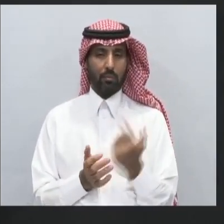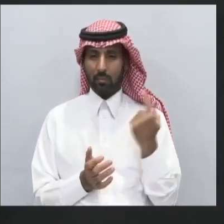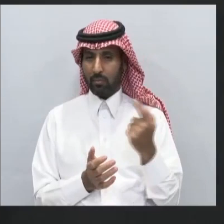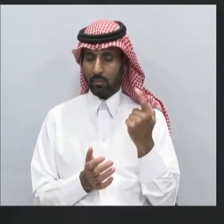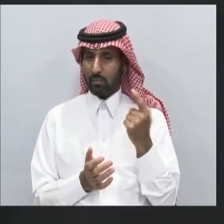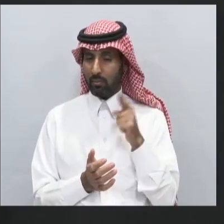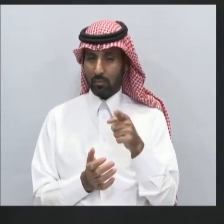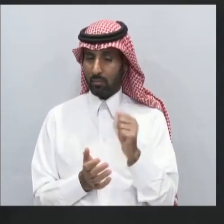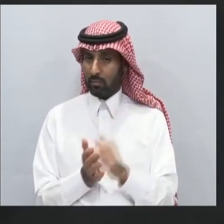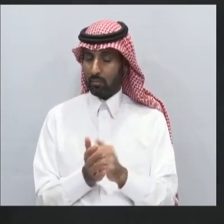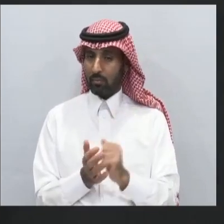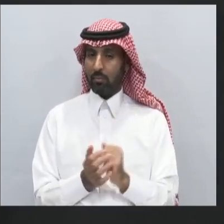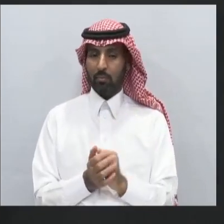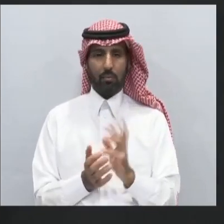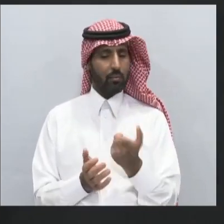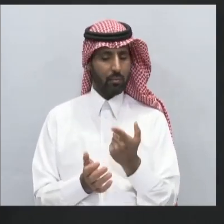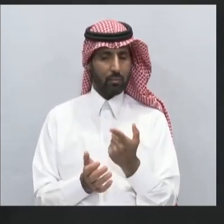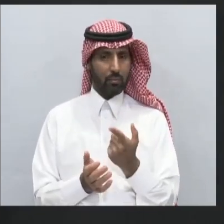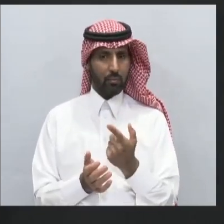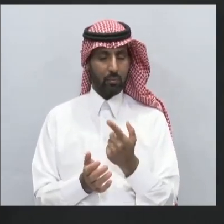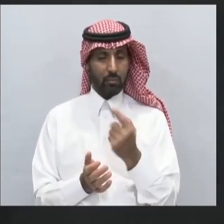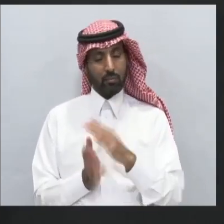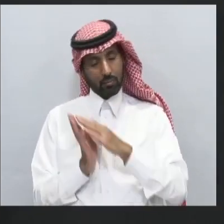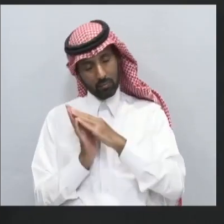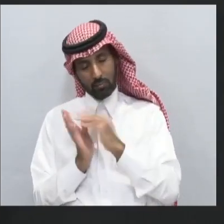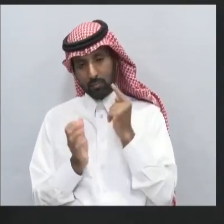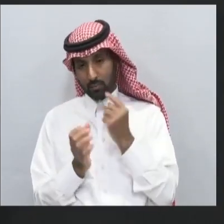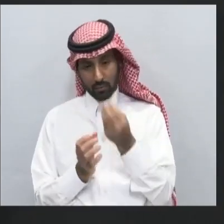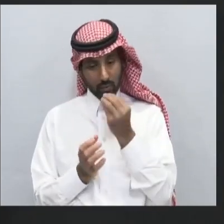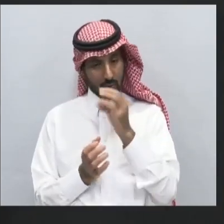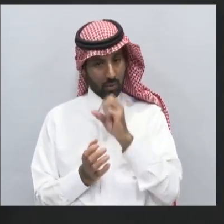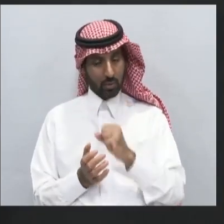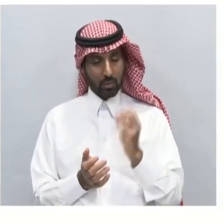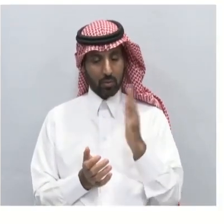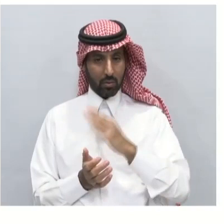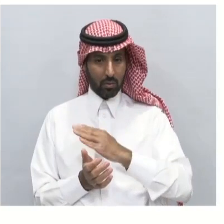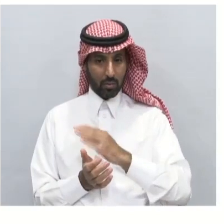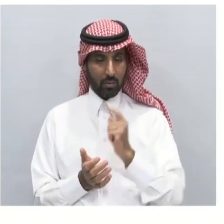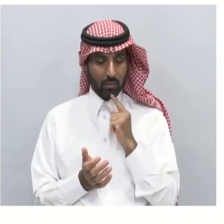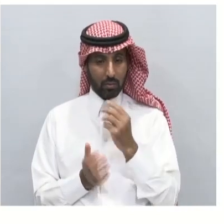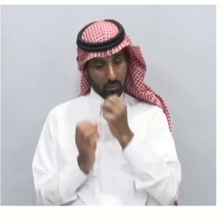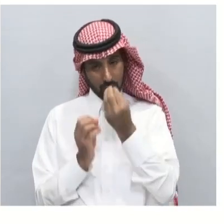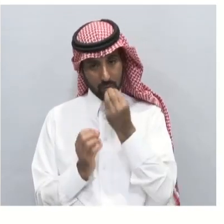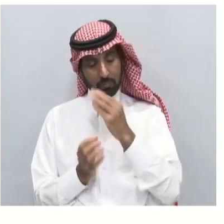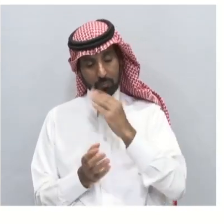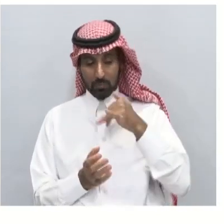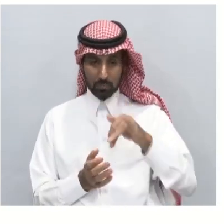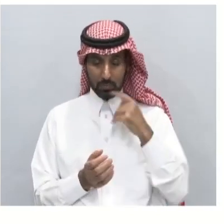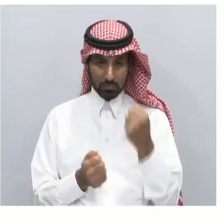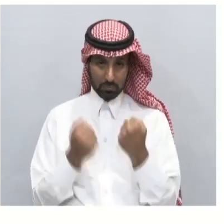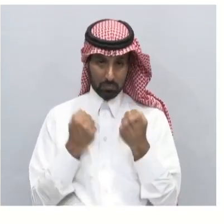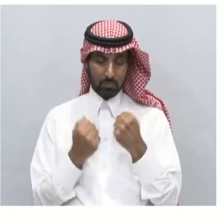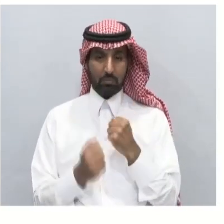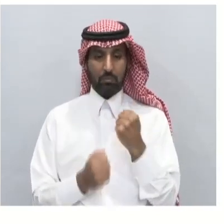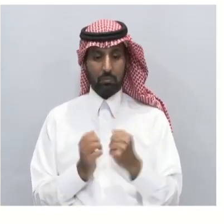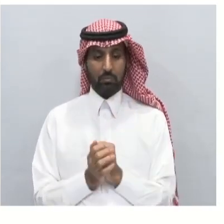about your house. Which one is applicable? Is it common or isn't common? So you can say, taking